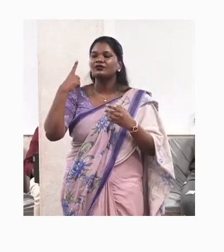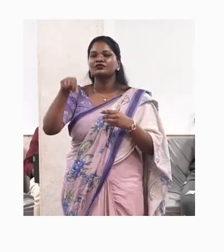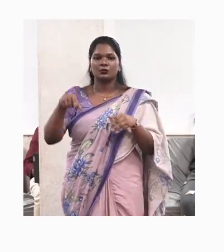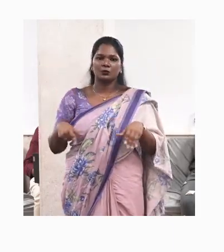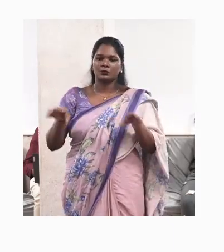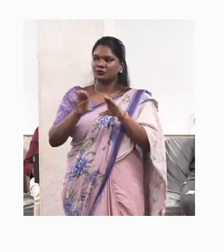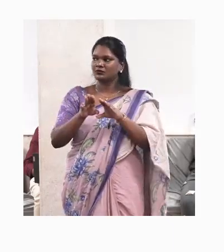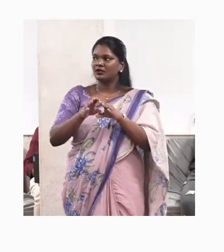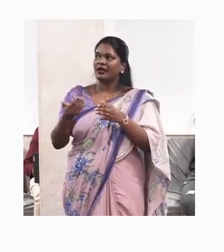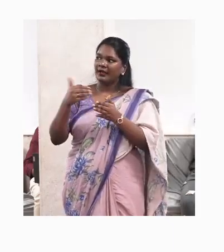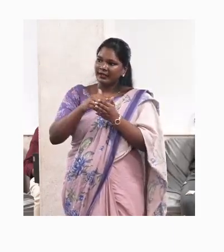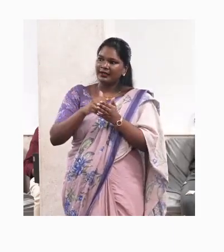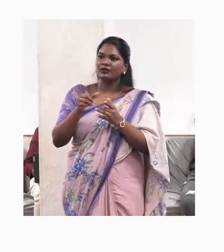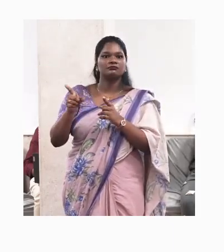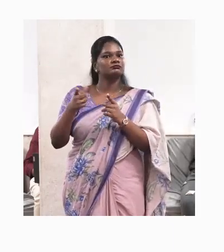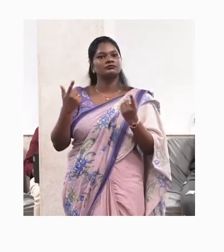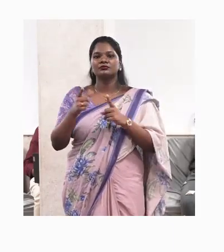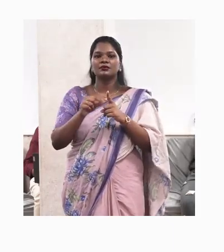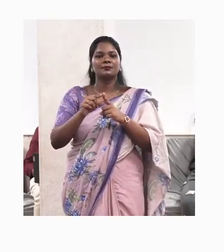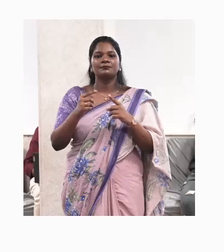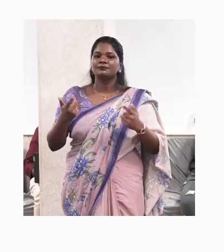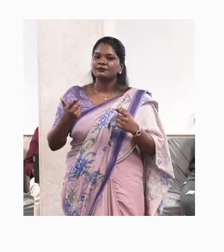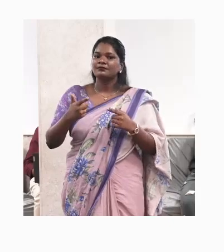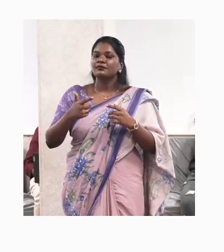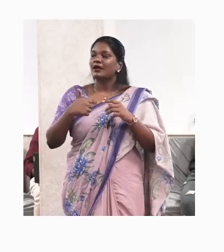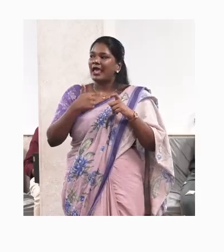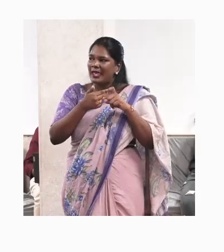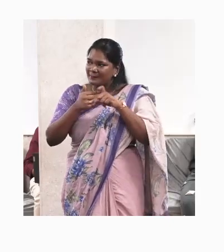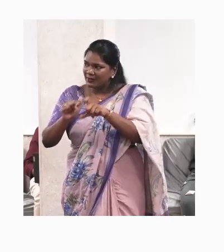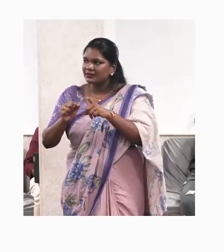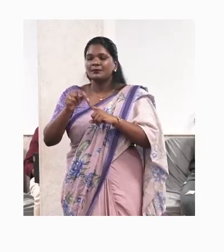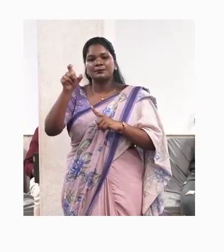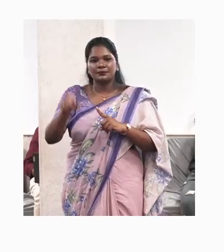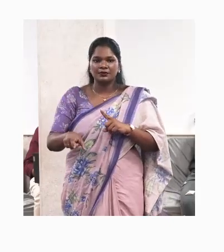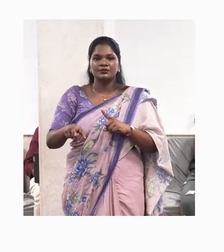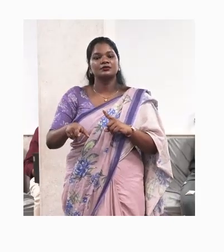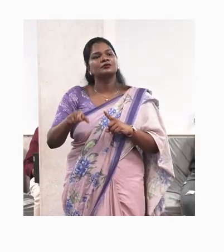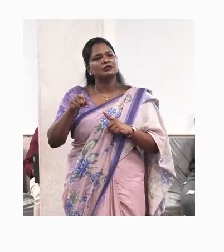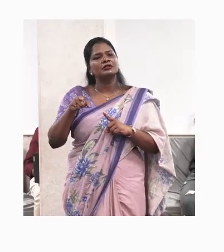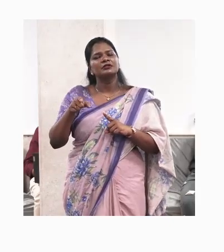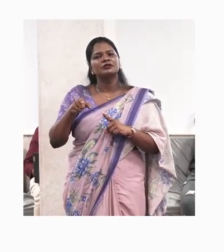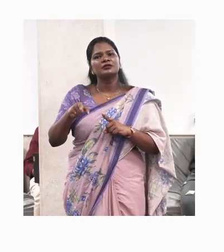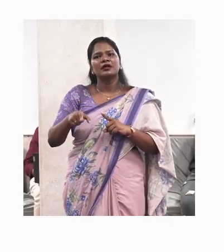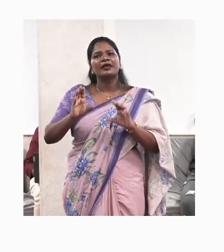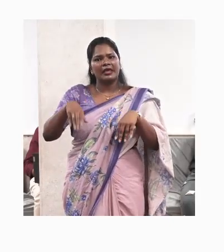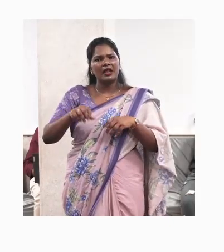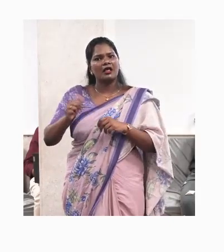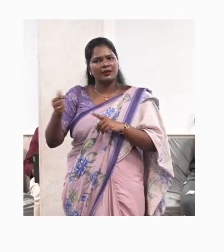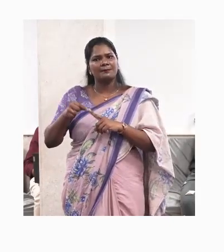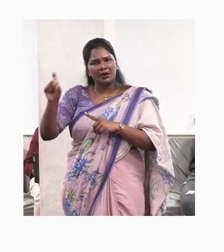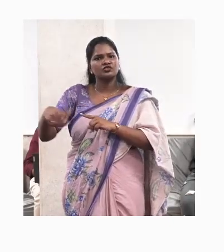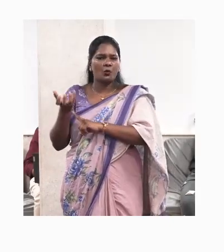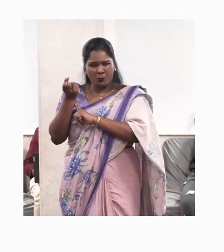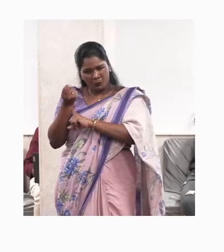self-disclosure, again, it's the flexibility and being empathetic to the person. I mean, can the other person hold